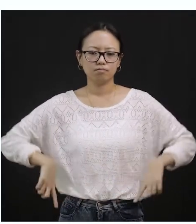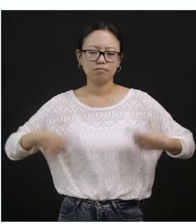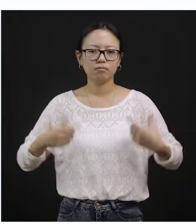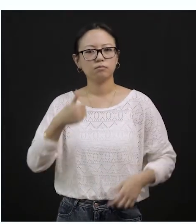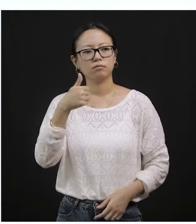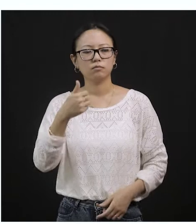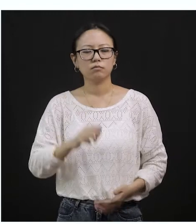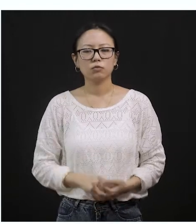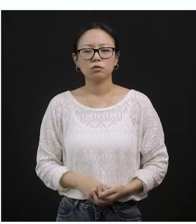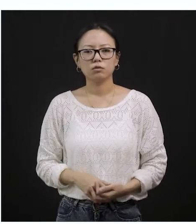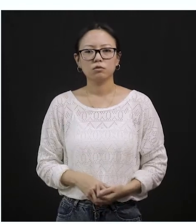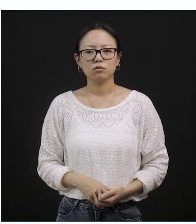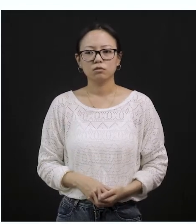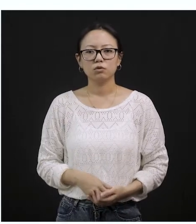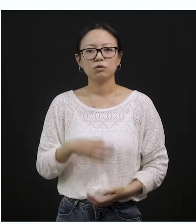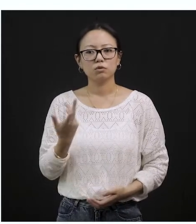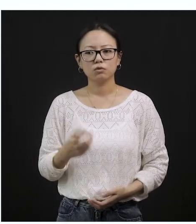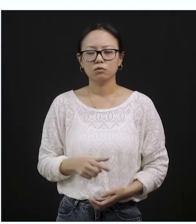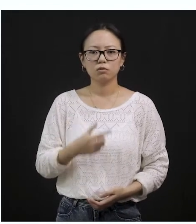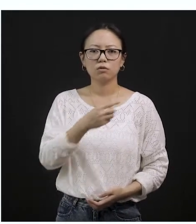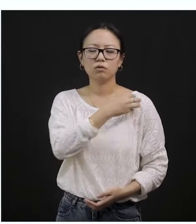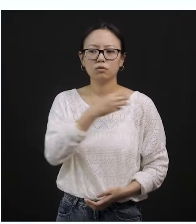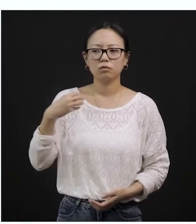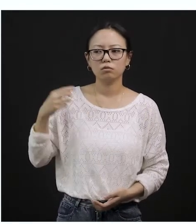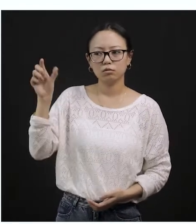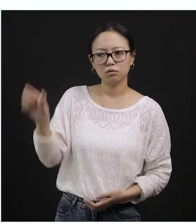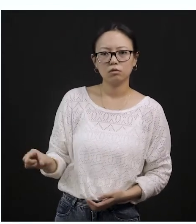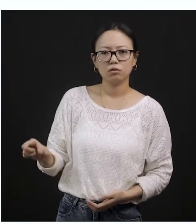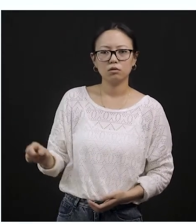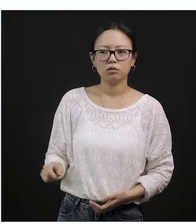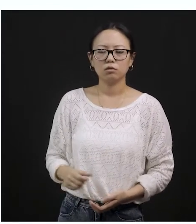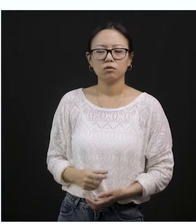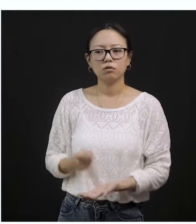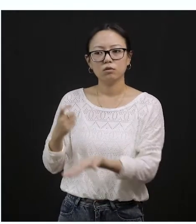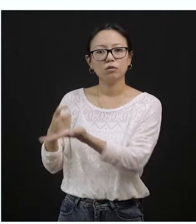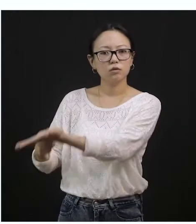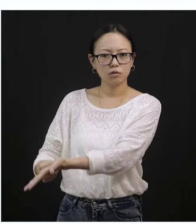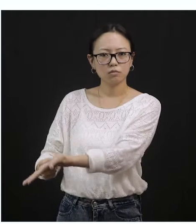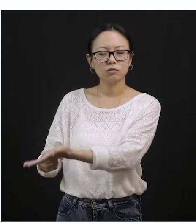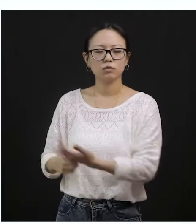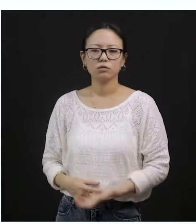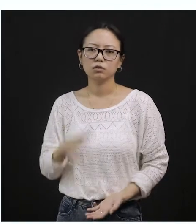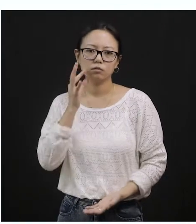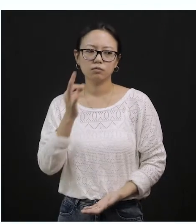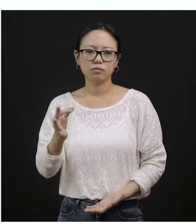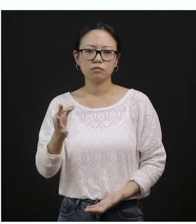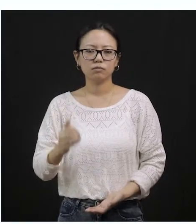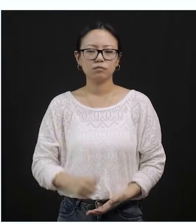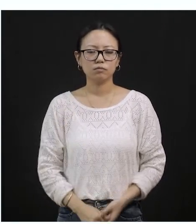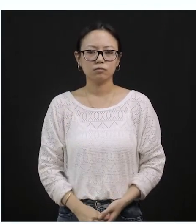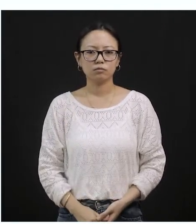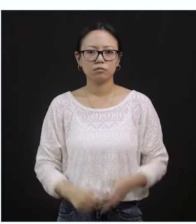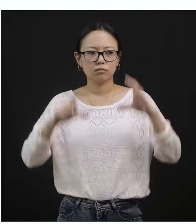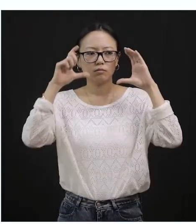again, we should give high respect to our lovely doctors. Okay, now here,